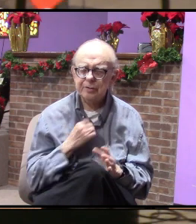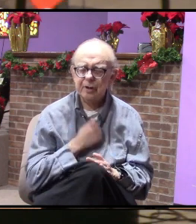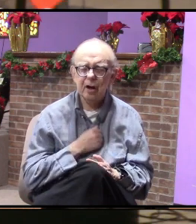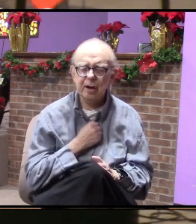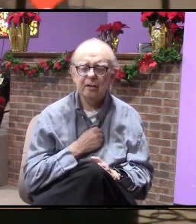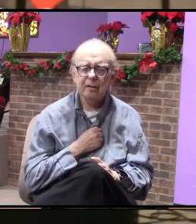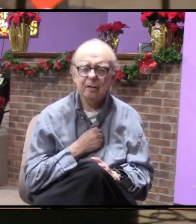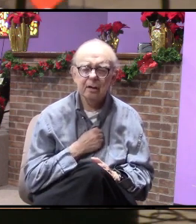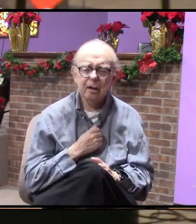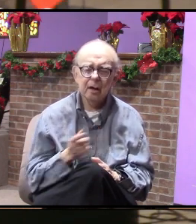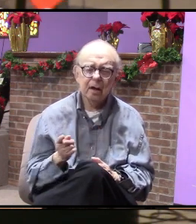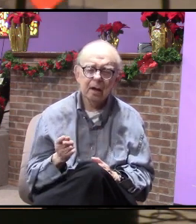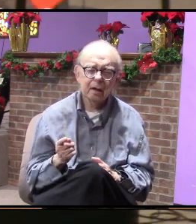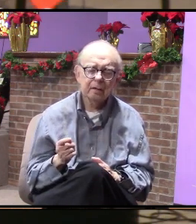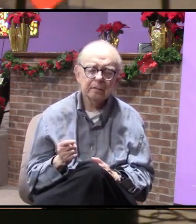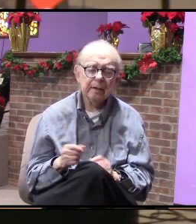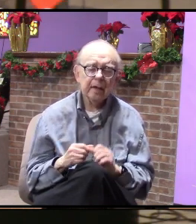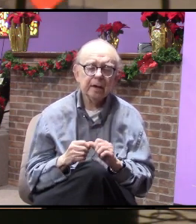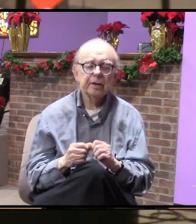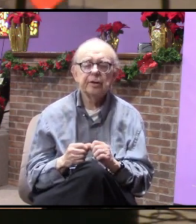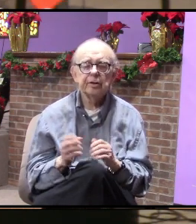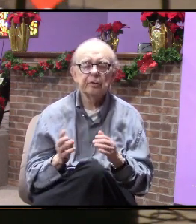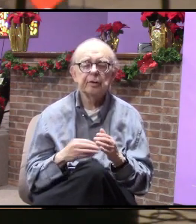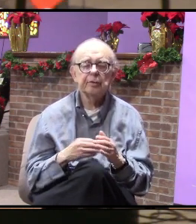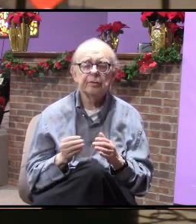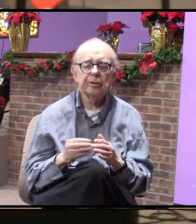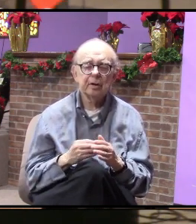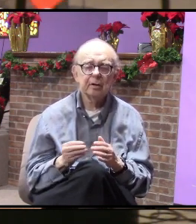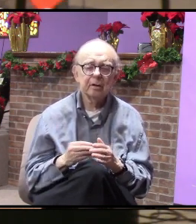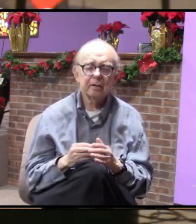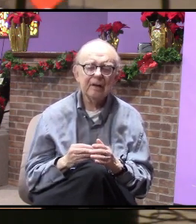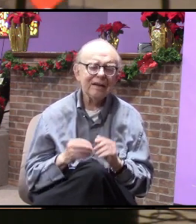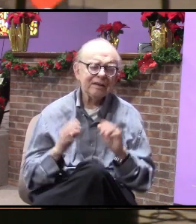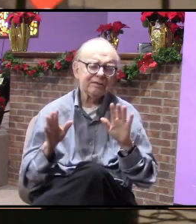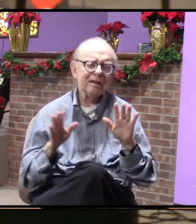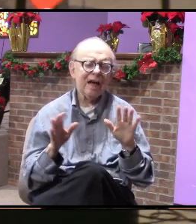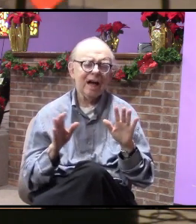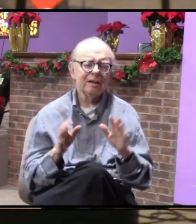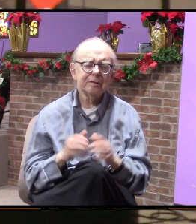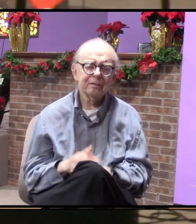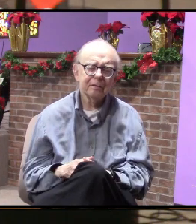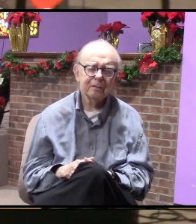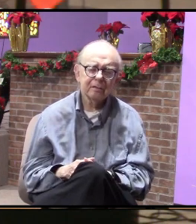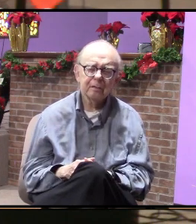They're keeping it going. It's not just a monotone